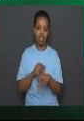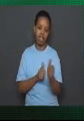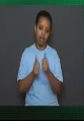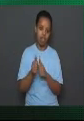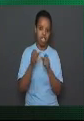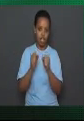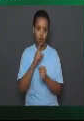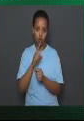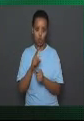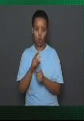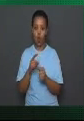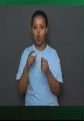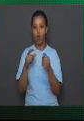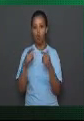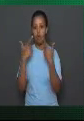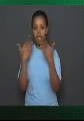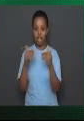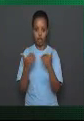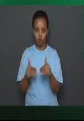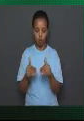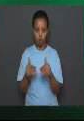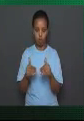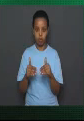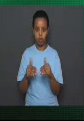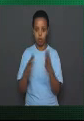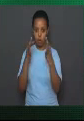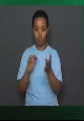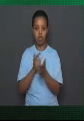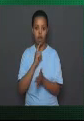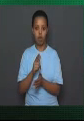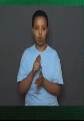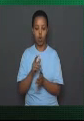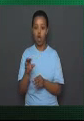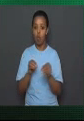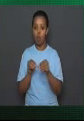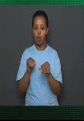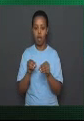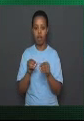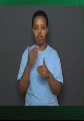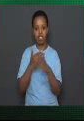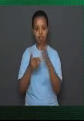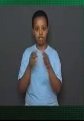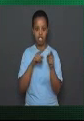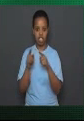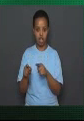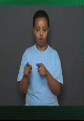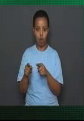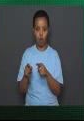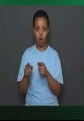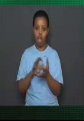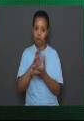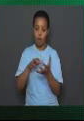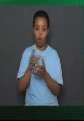their size. The mobile phase is the solvent that dissolves